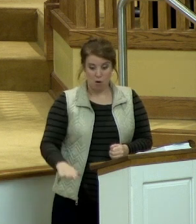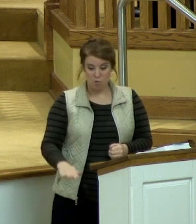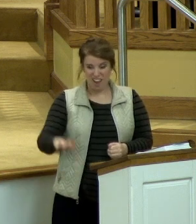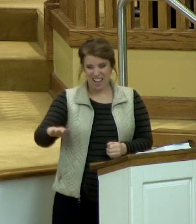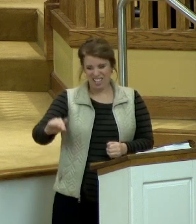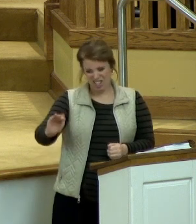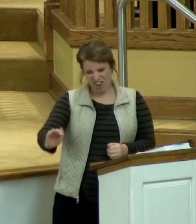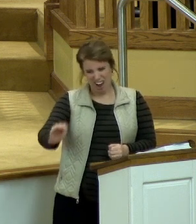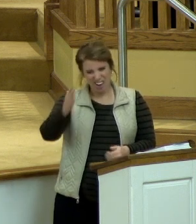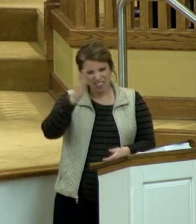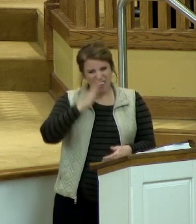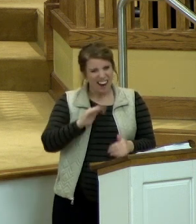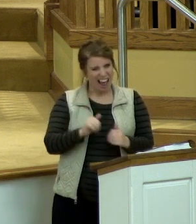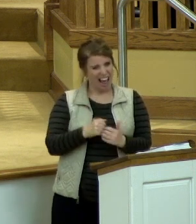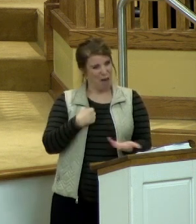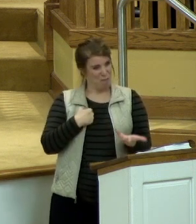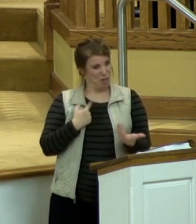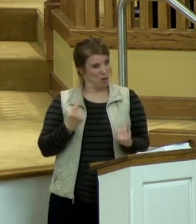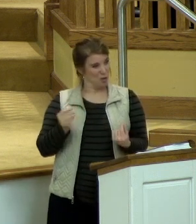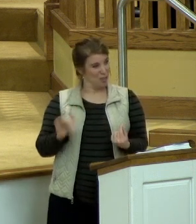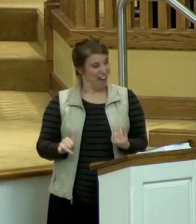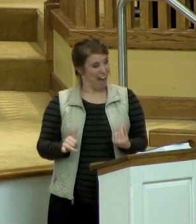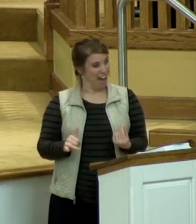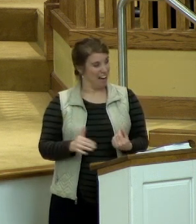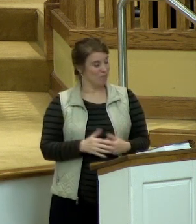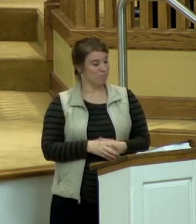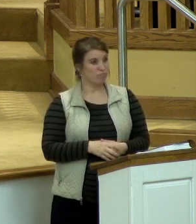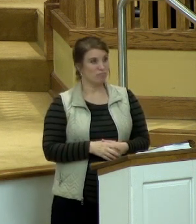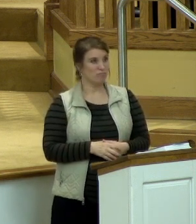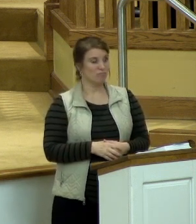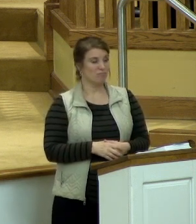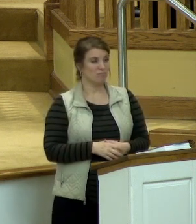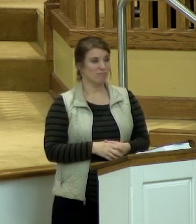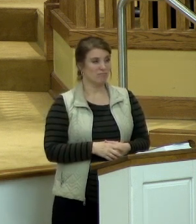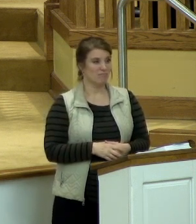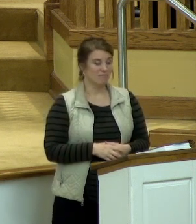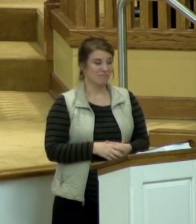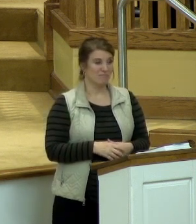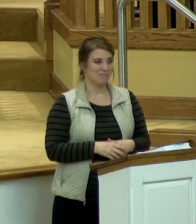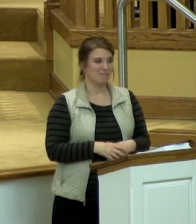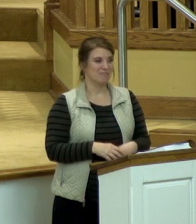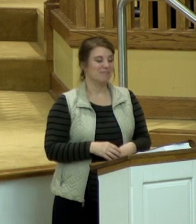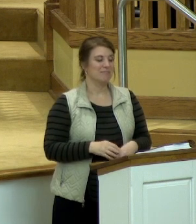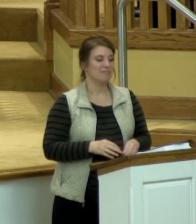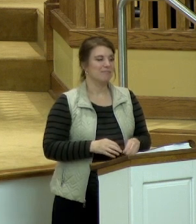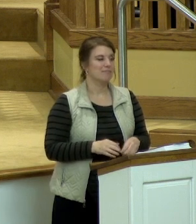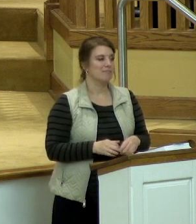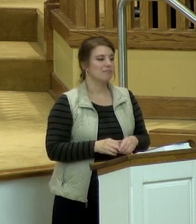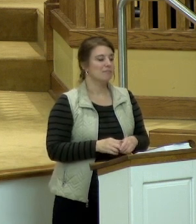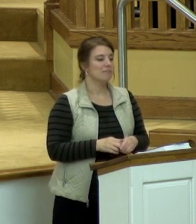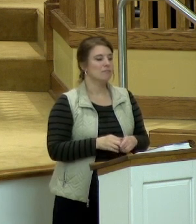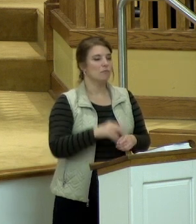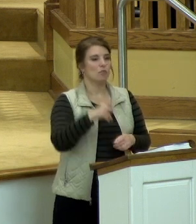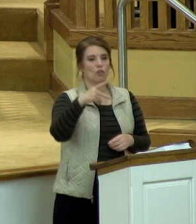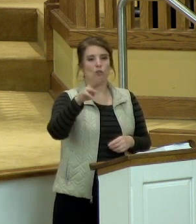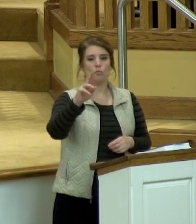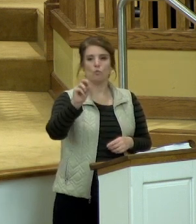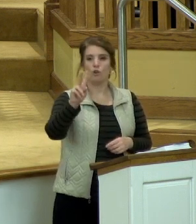God? How is that going to work? I would be thinking about this.